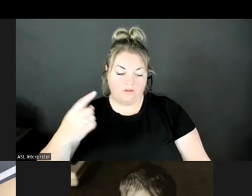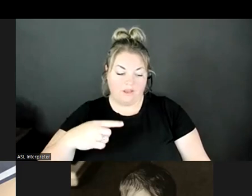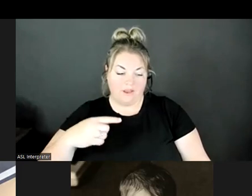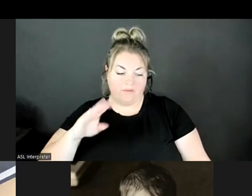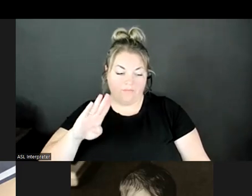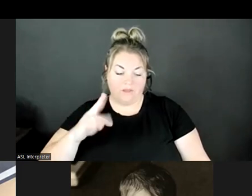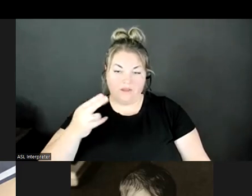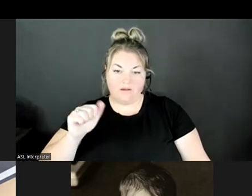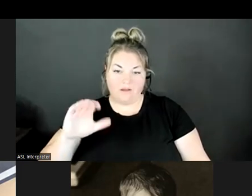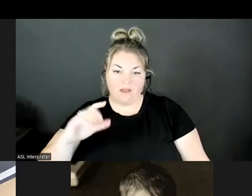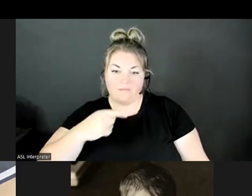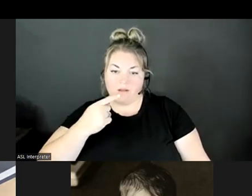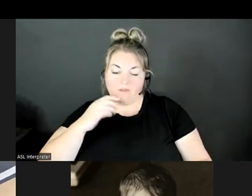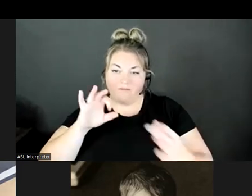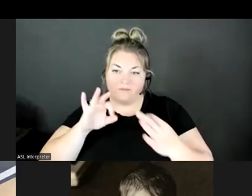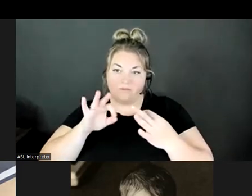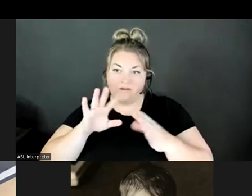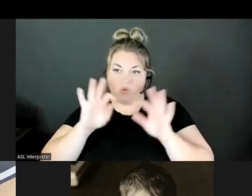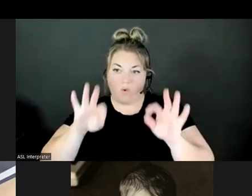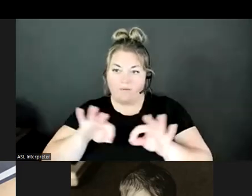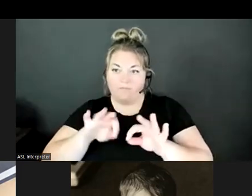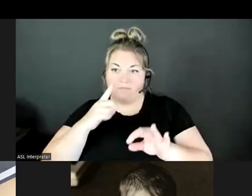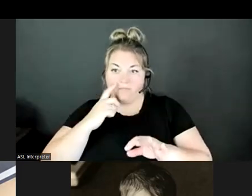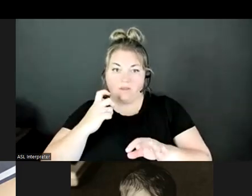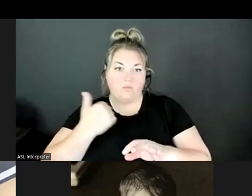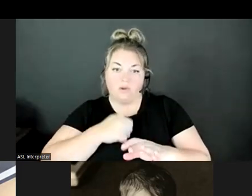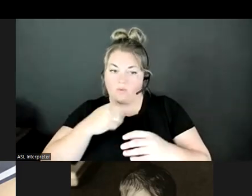public feedback form. But since we don't have quorum,